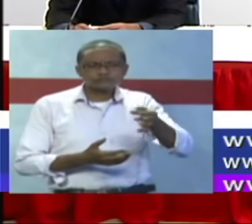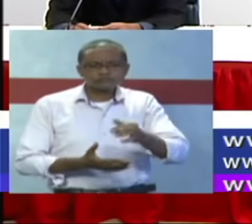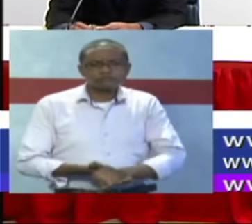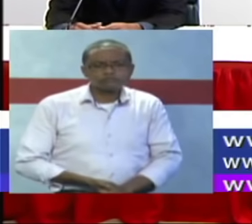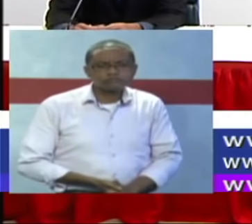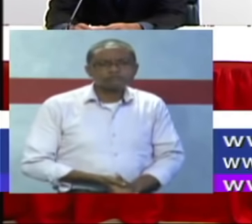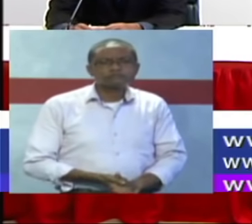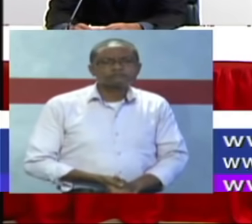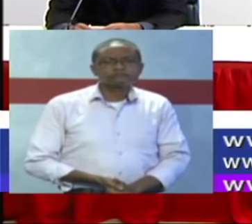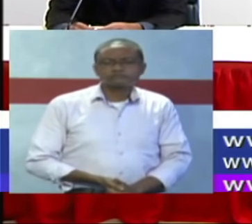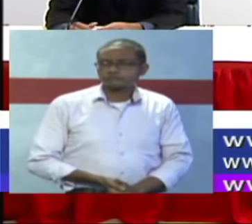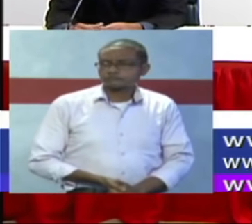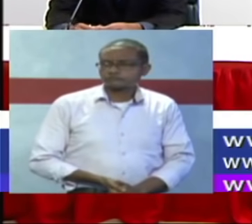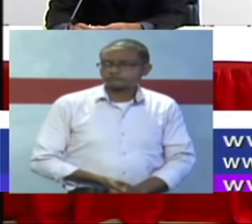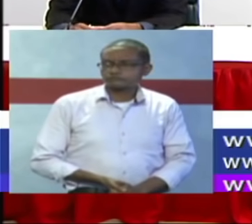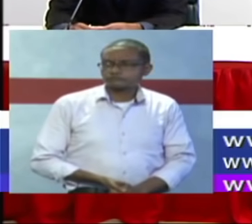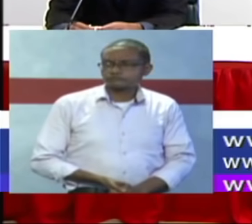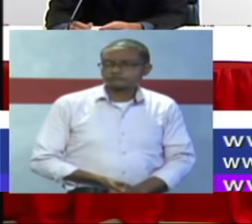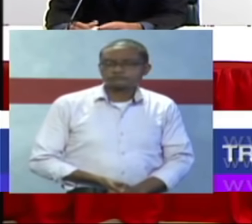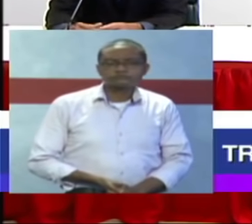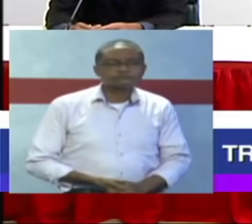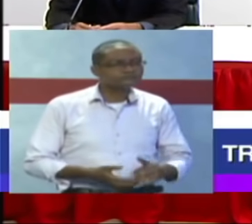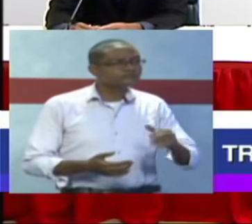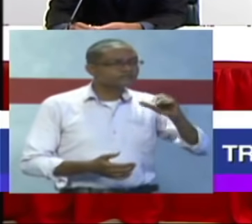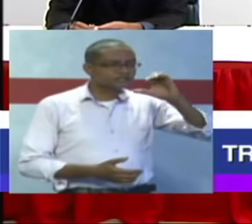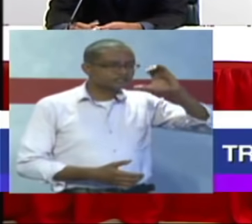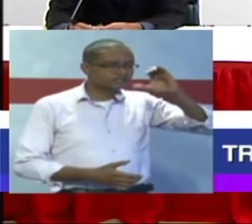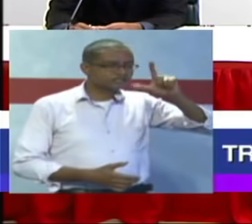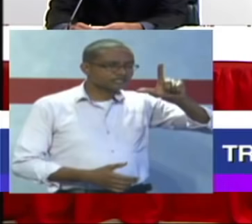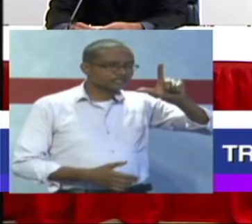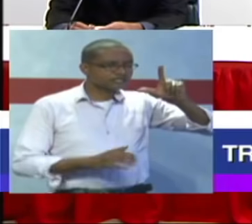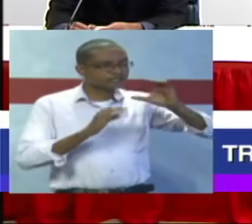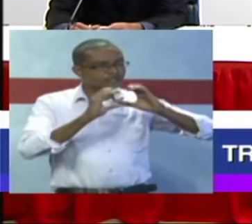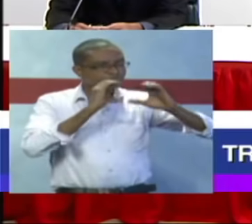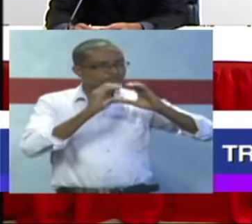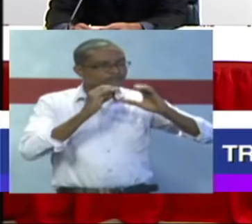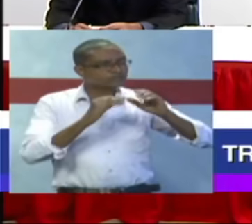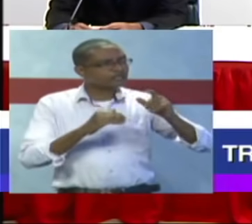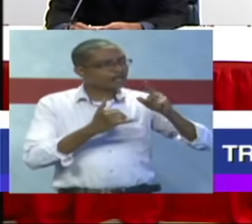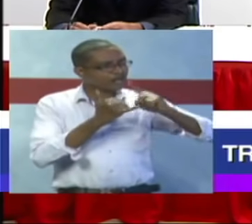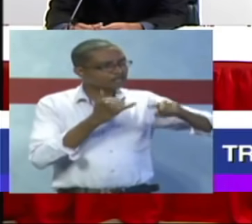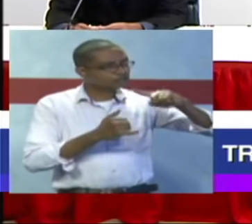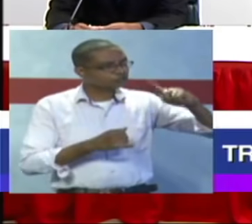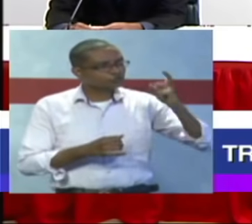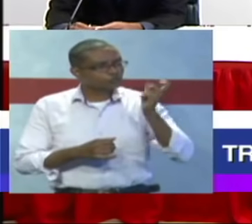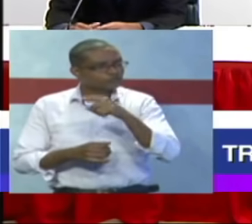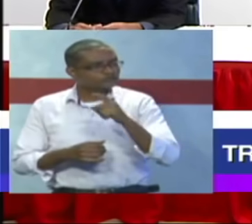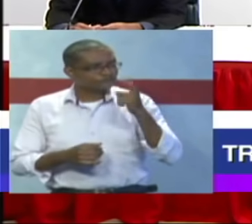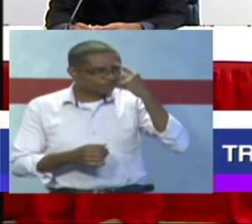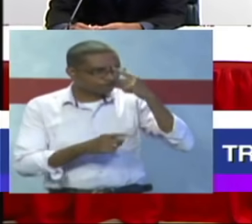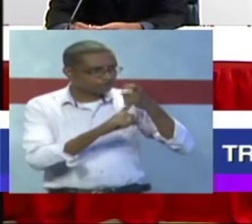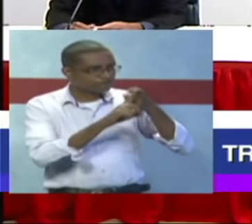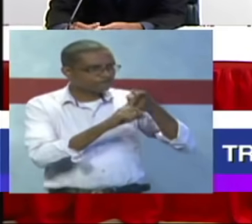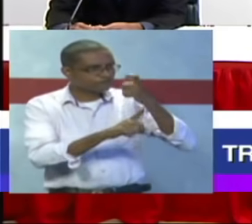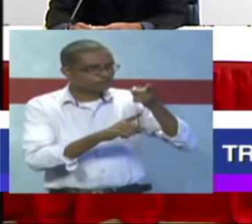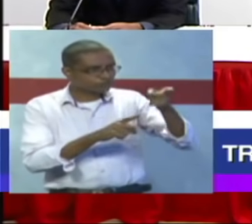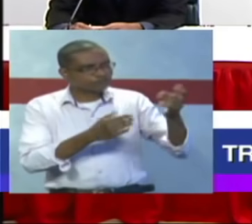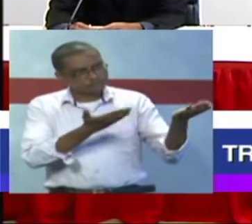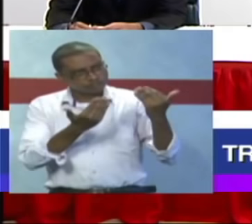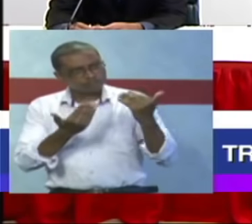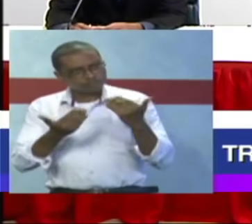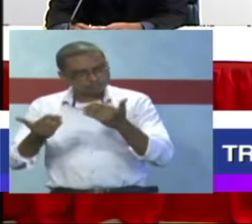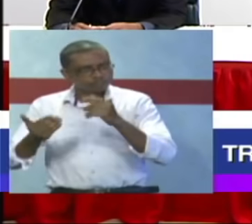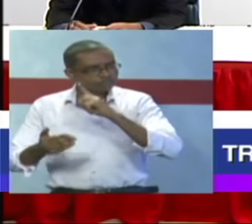Yes. CL Communications, you are last. We're taking the last questions from you. CL Communications, good